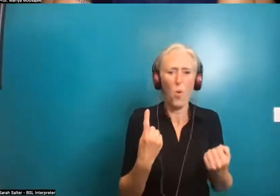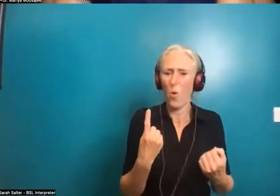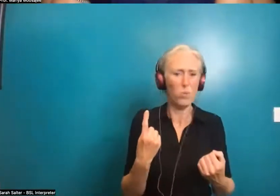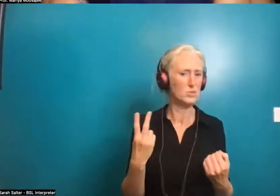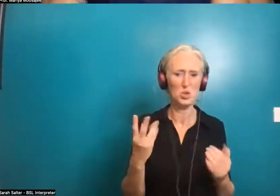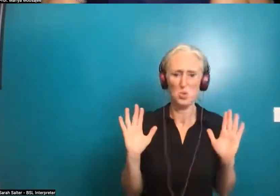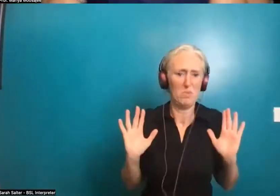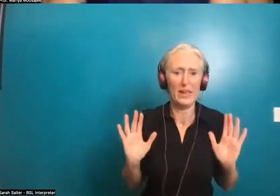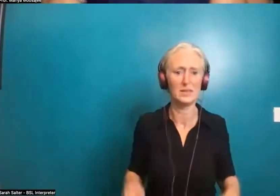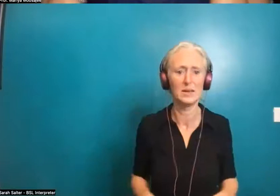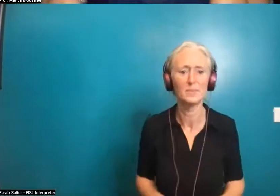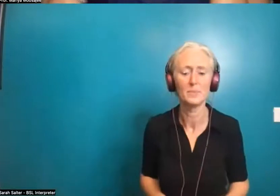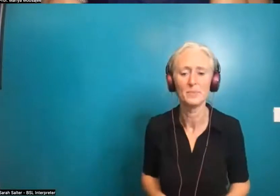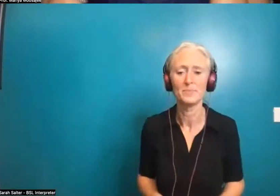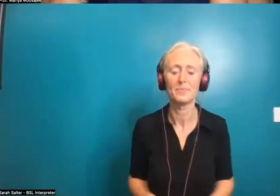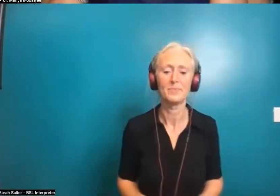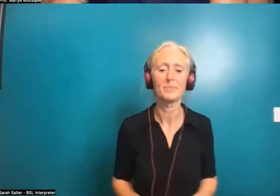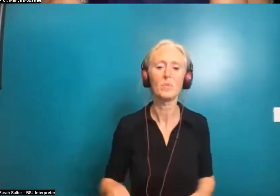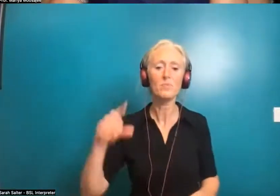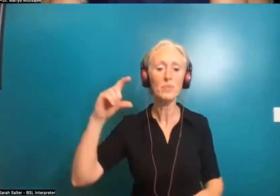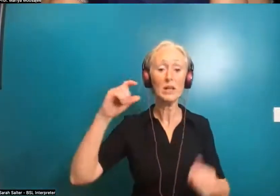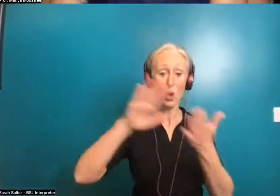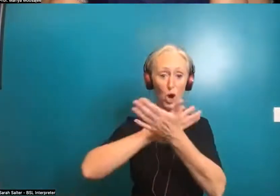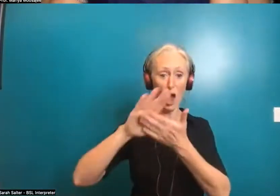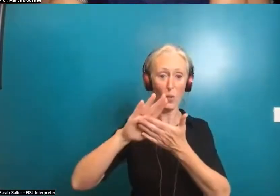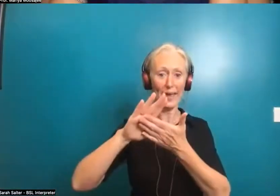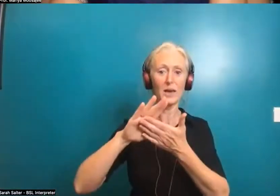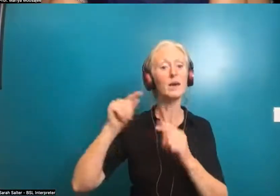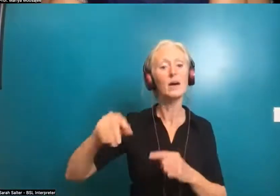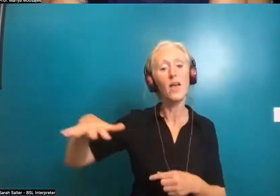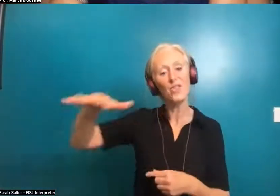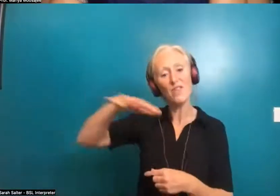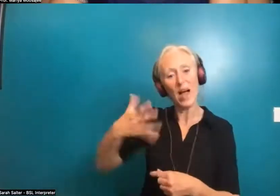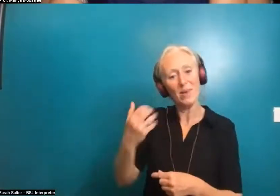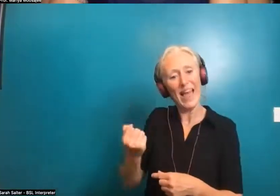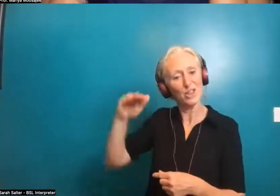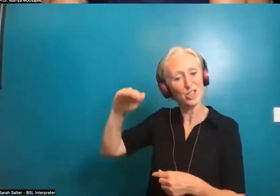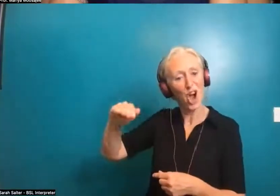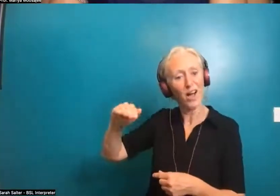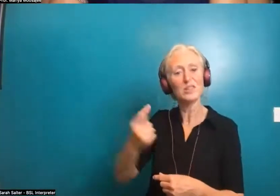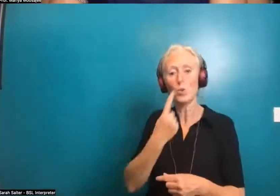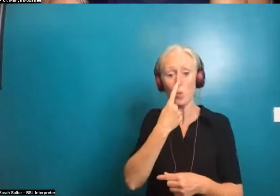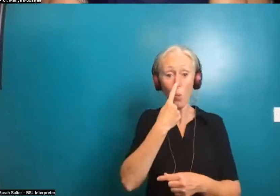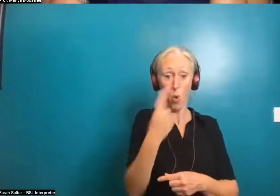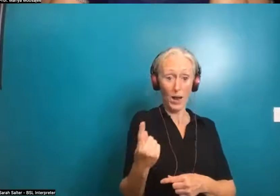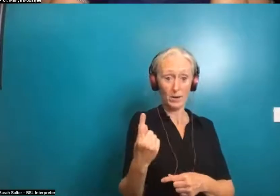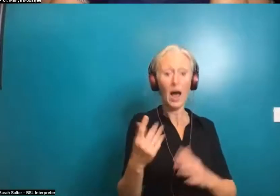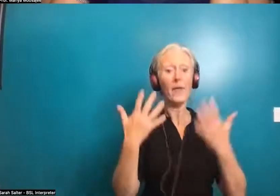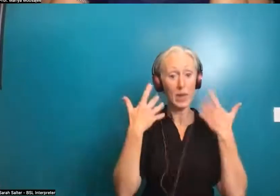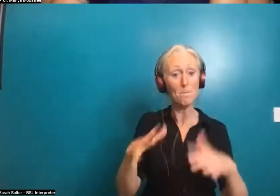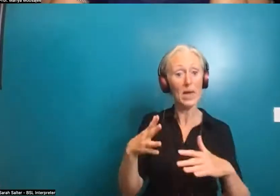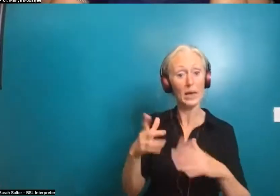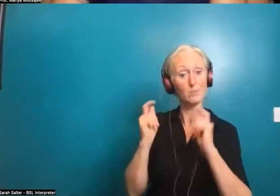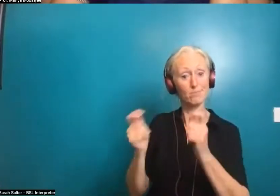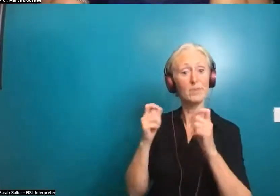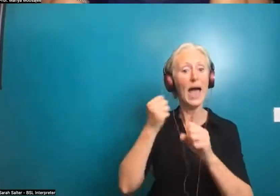Thanks, Mariya. If a family has a child who's 1 year old and they're currently at Gosh being seen there, will